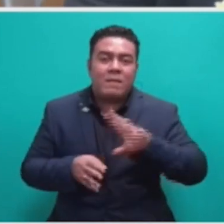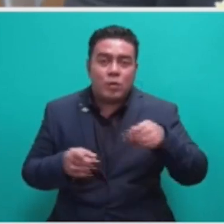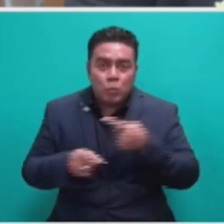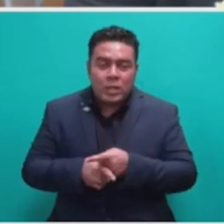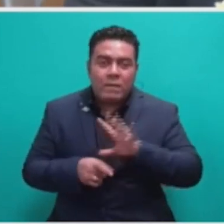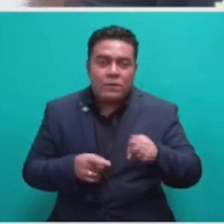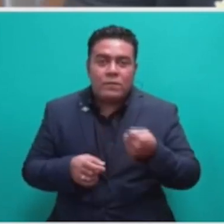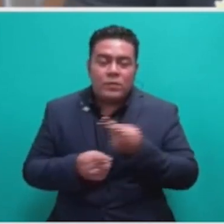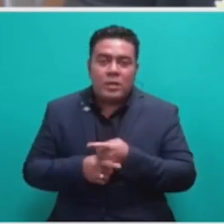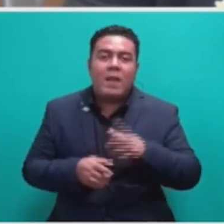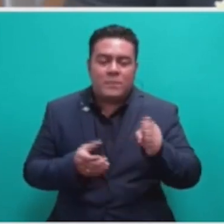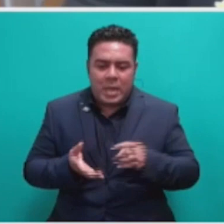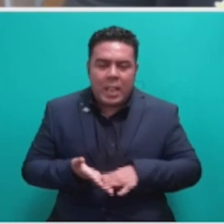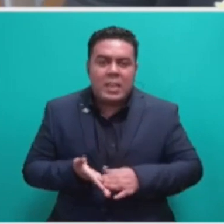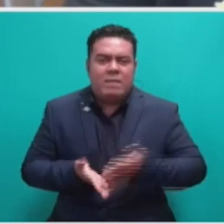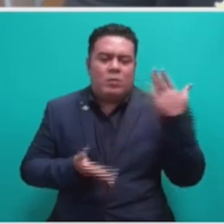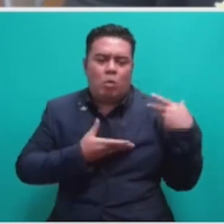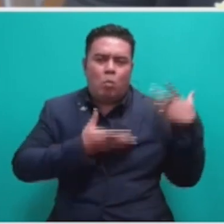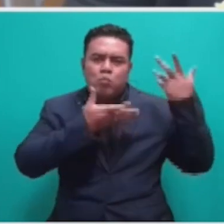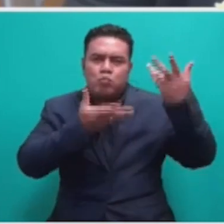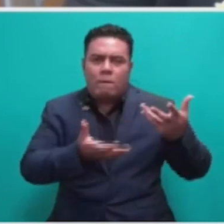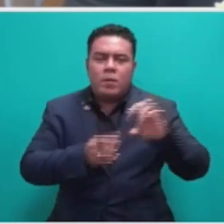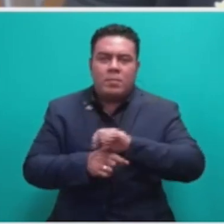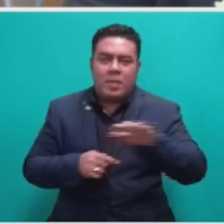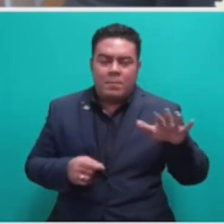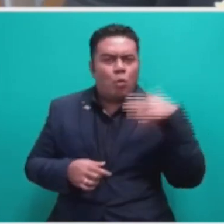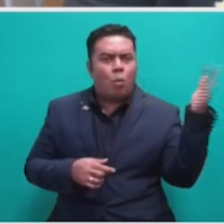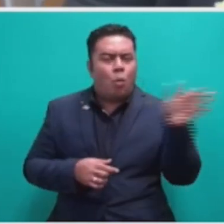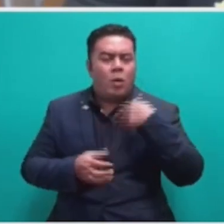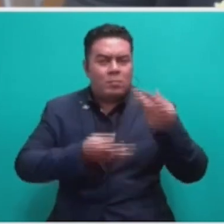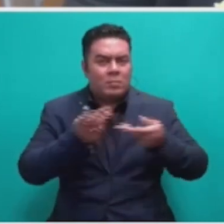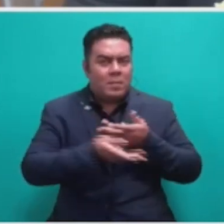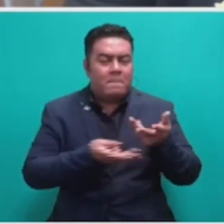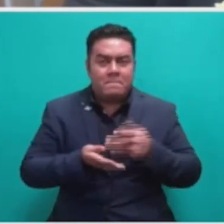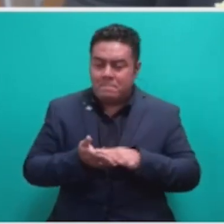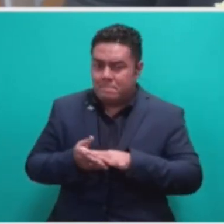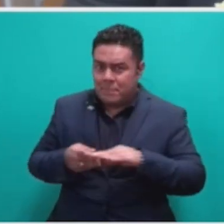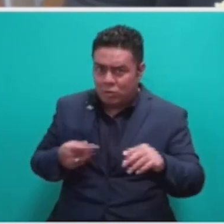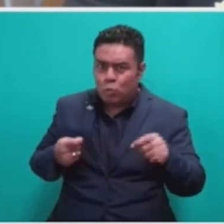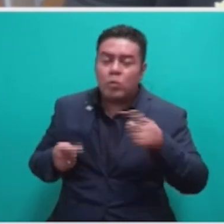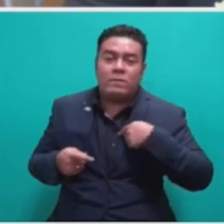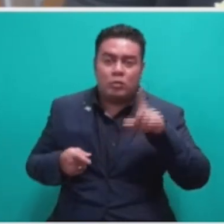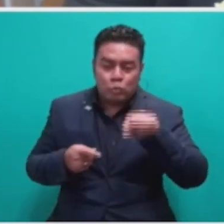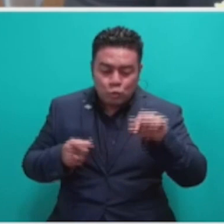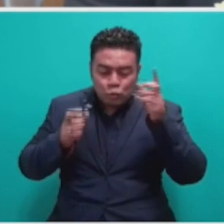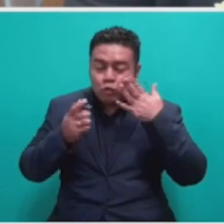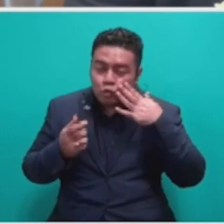every fortnight has been lifted from them. So all the mitigation measures that we put in to